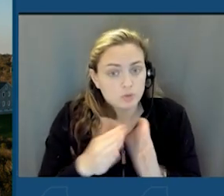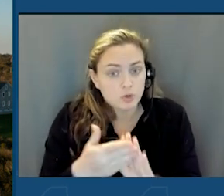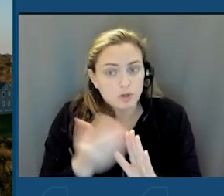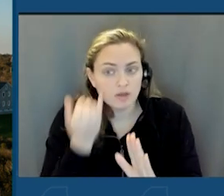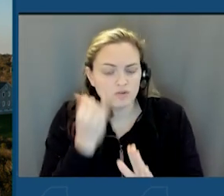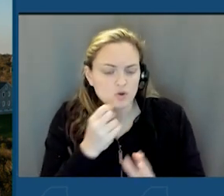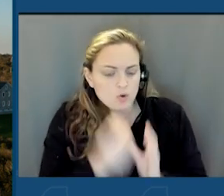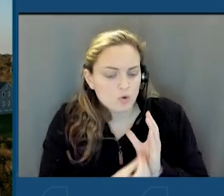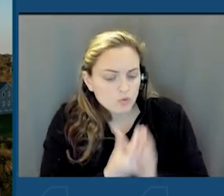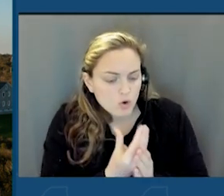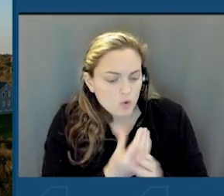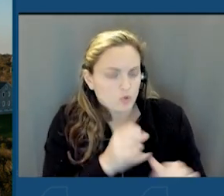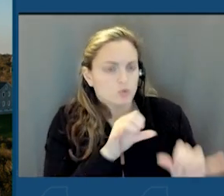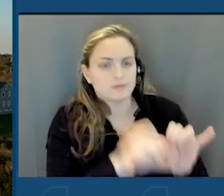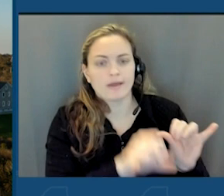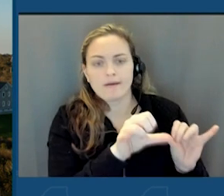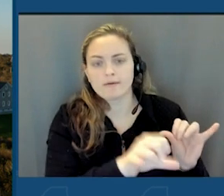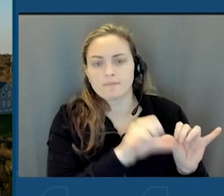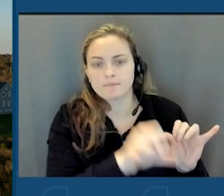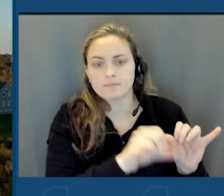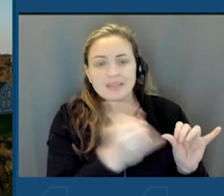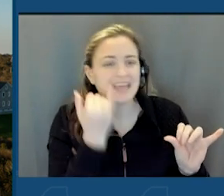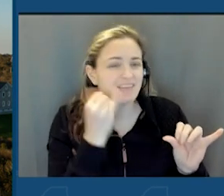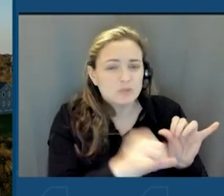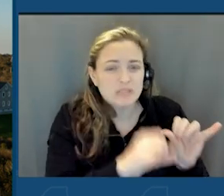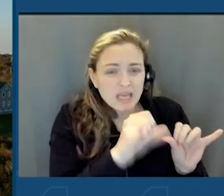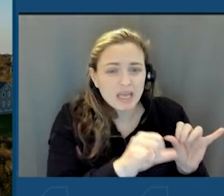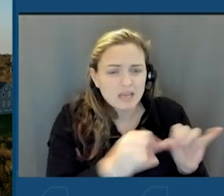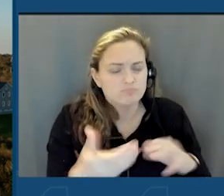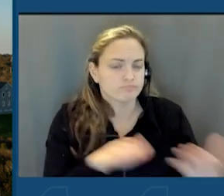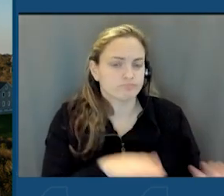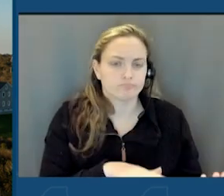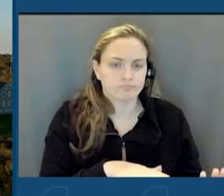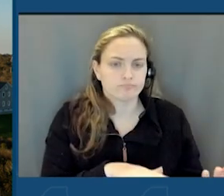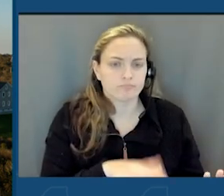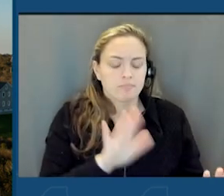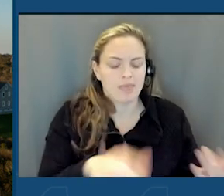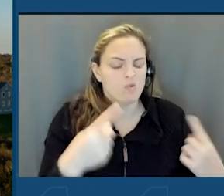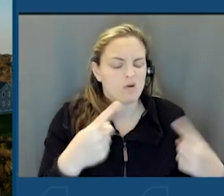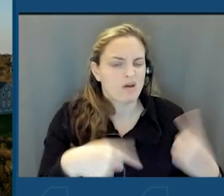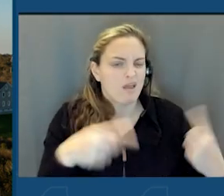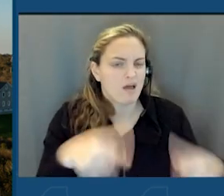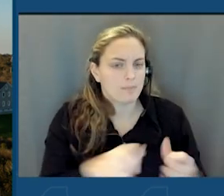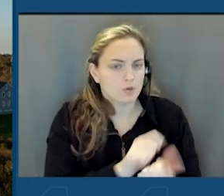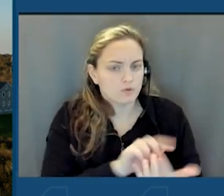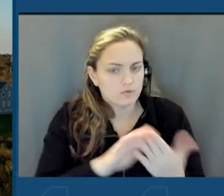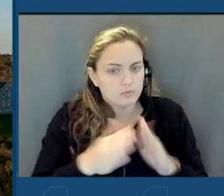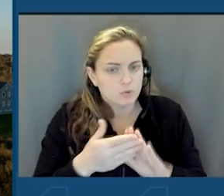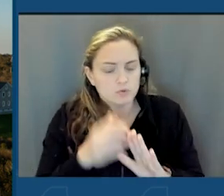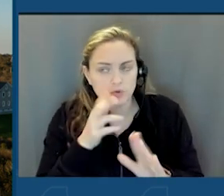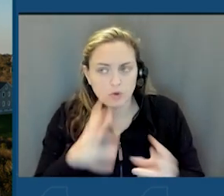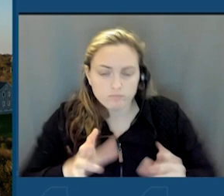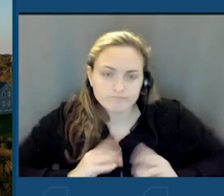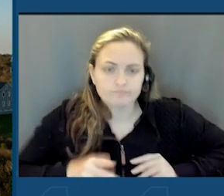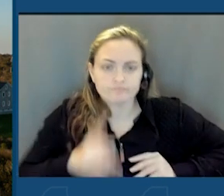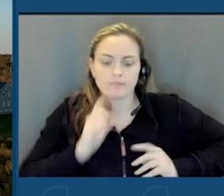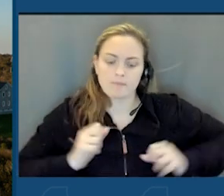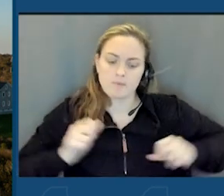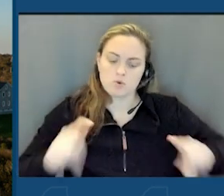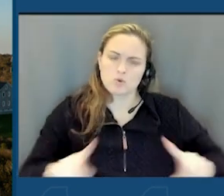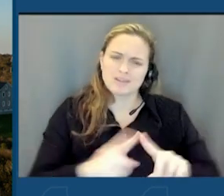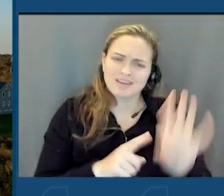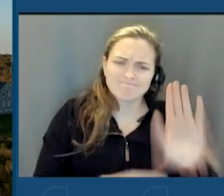you stagnate. When you stagnate, you die. And that's what can happen in communities that don't embrace the opportunity to say, guess